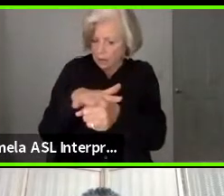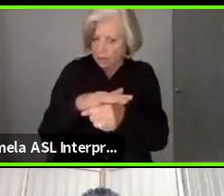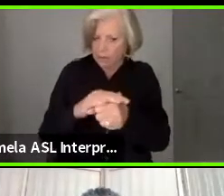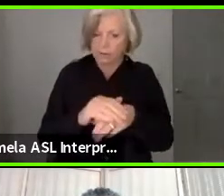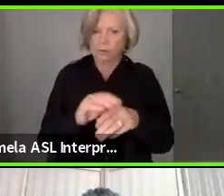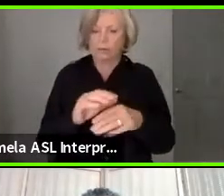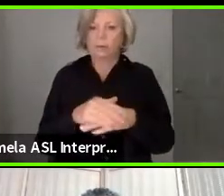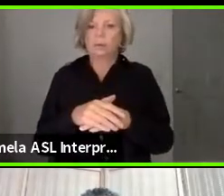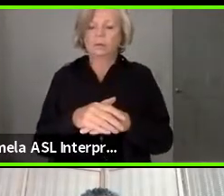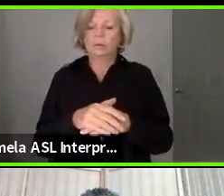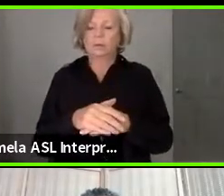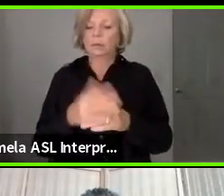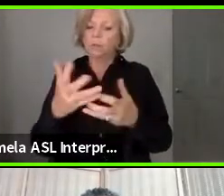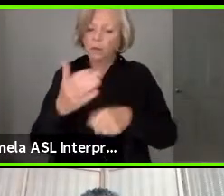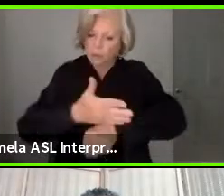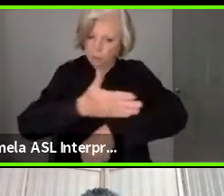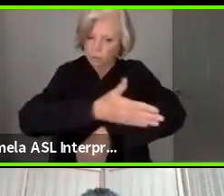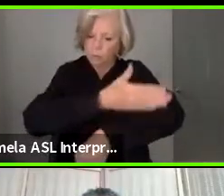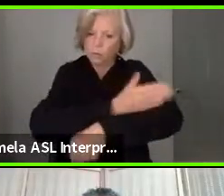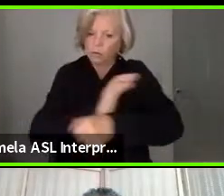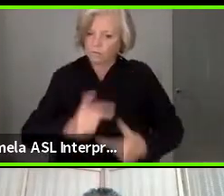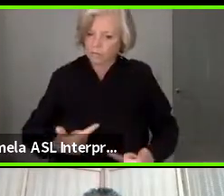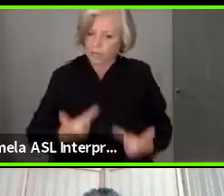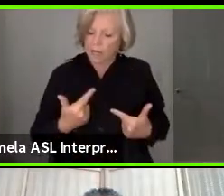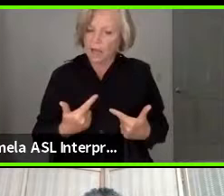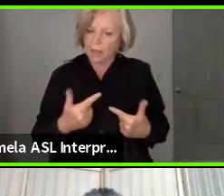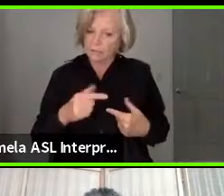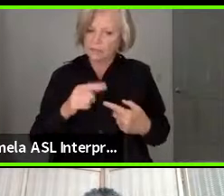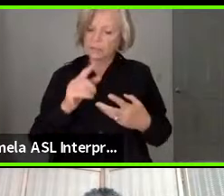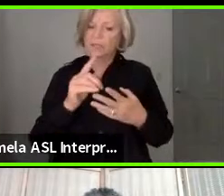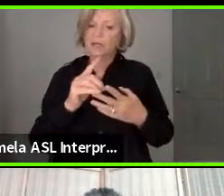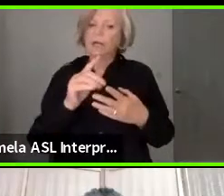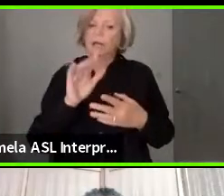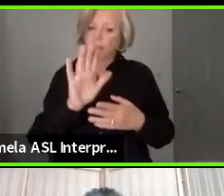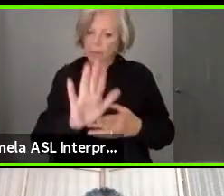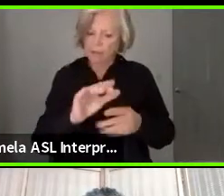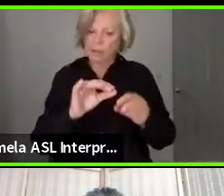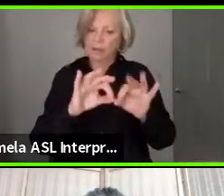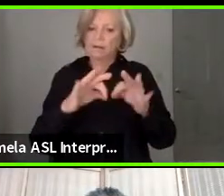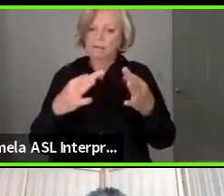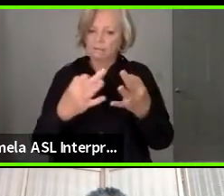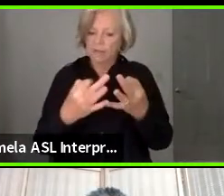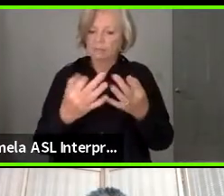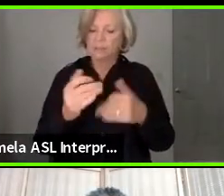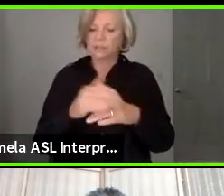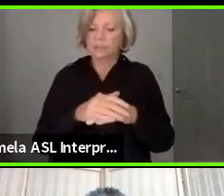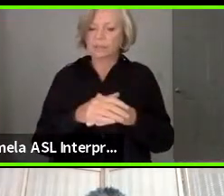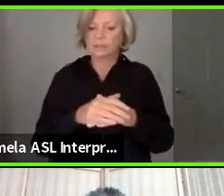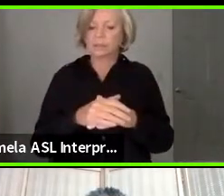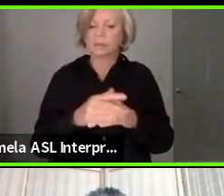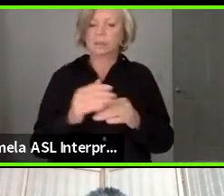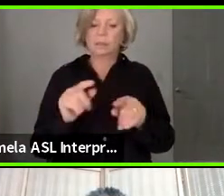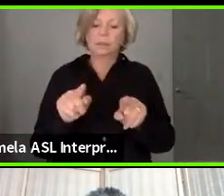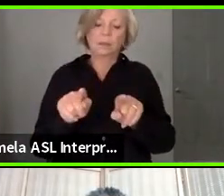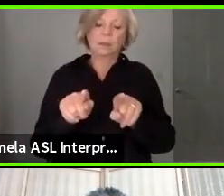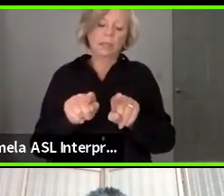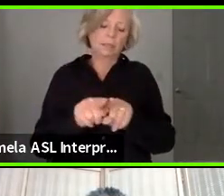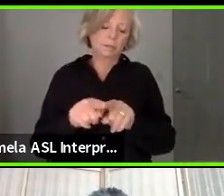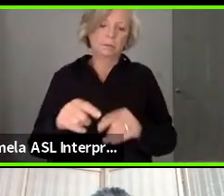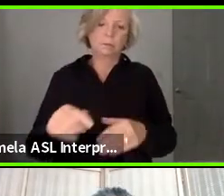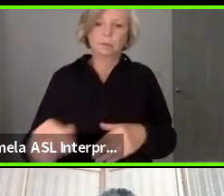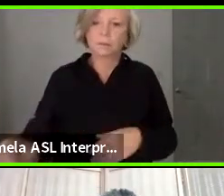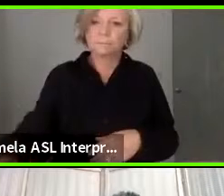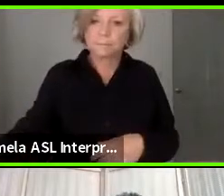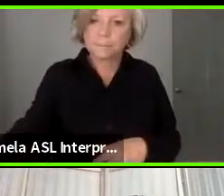to improve the lives and the health of women and girls and families. And when we say women and girls, we also include cis and trans, or those of trans experience, who